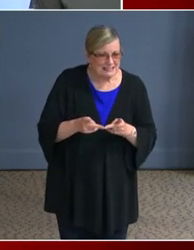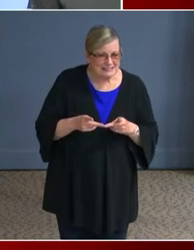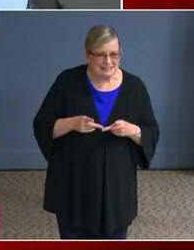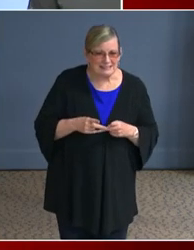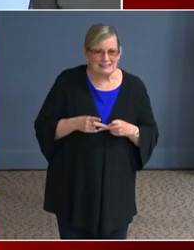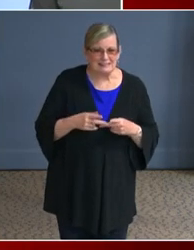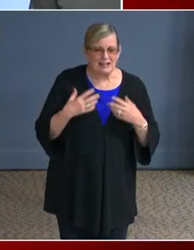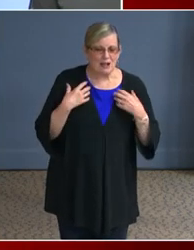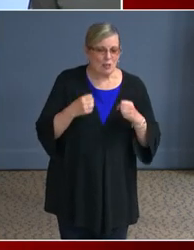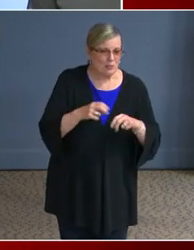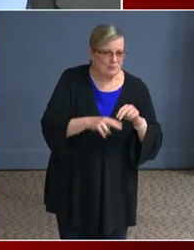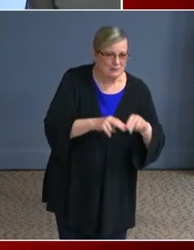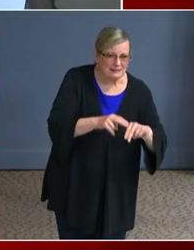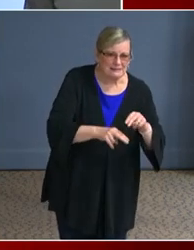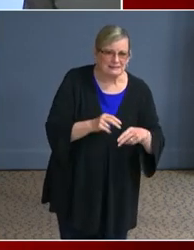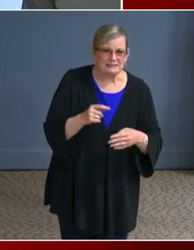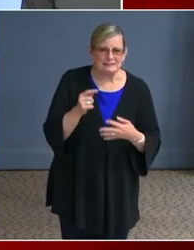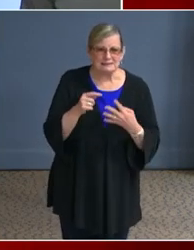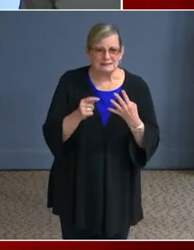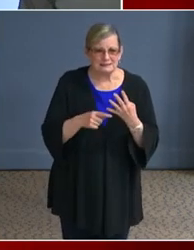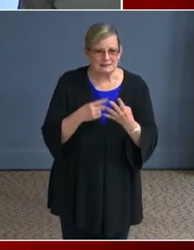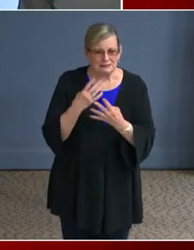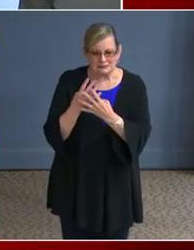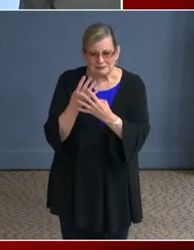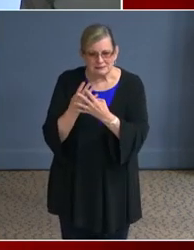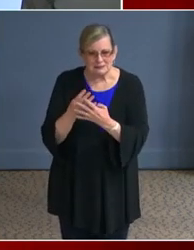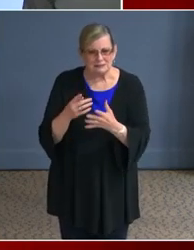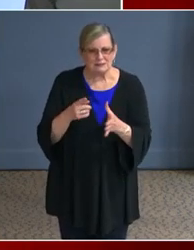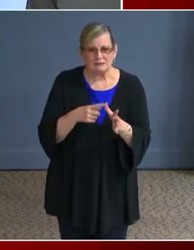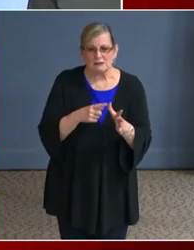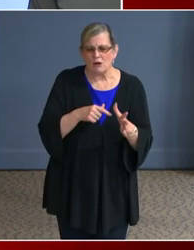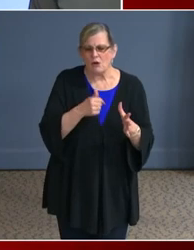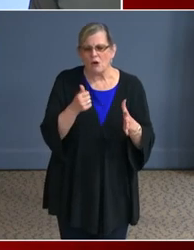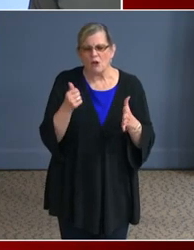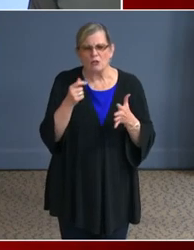facilities, correctional facilities, and other